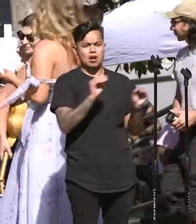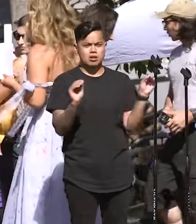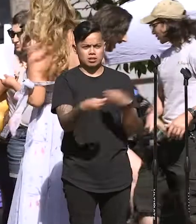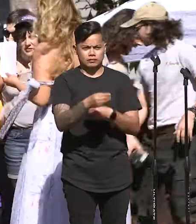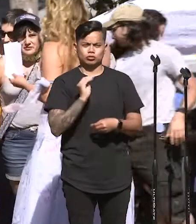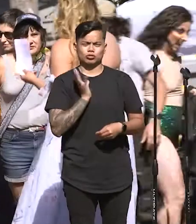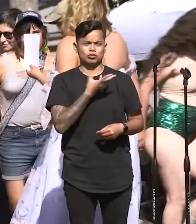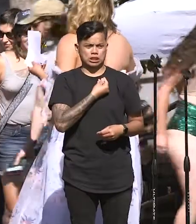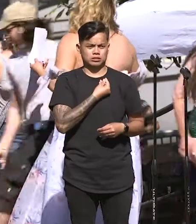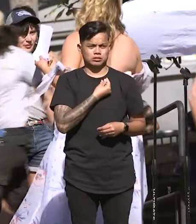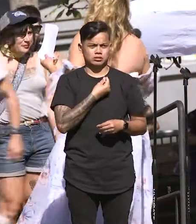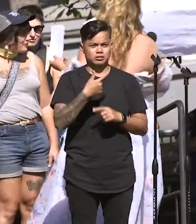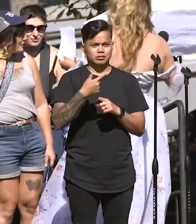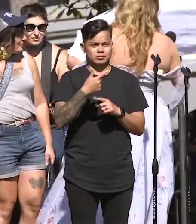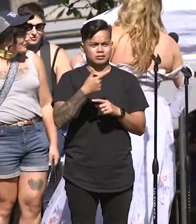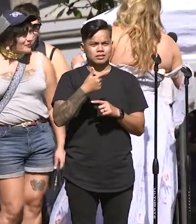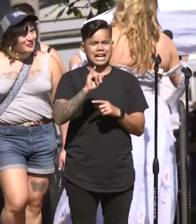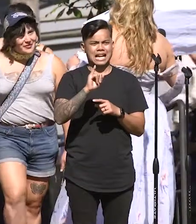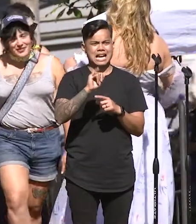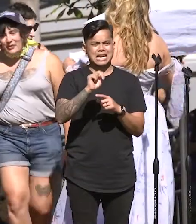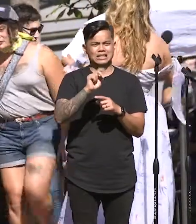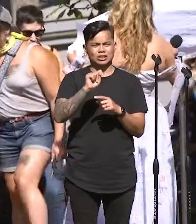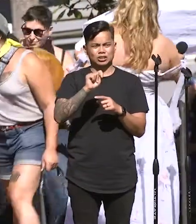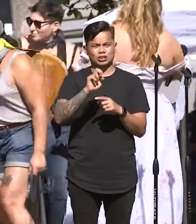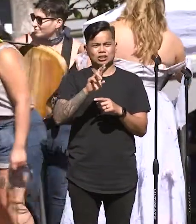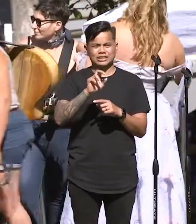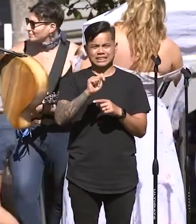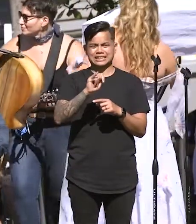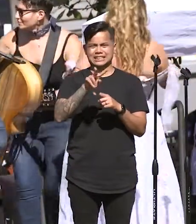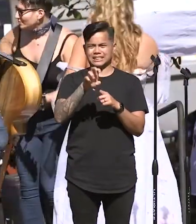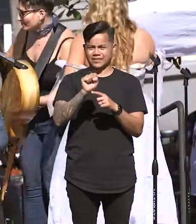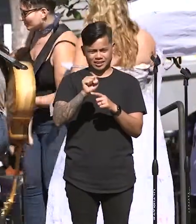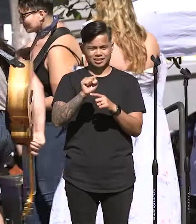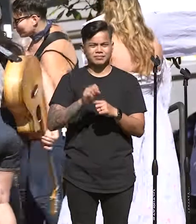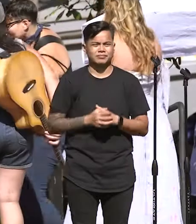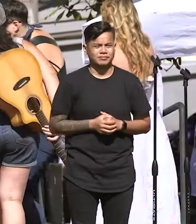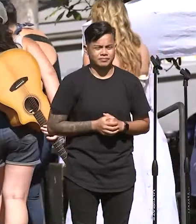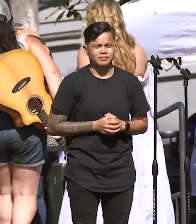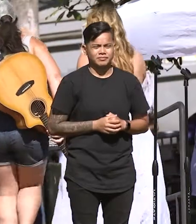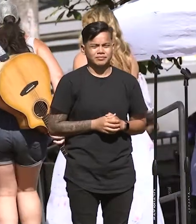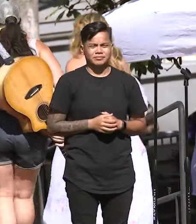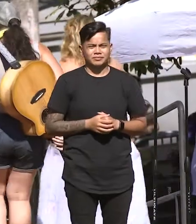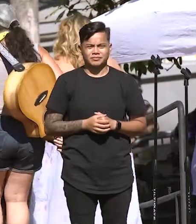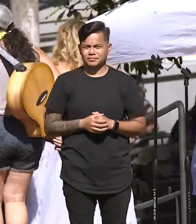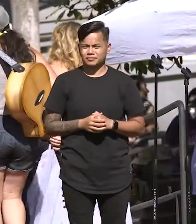Initiatives. Okay. Give it up, please. Oh, wait, wait.